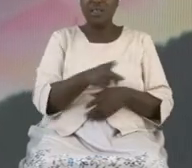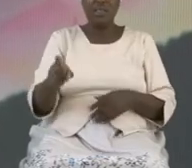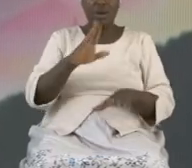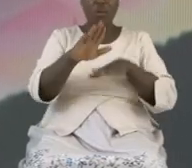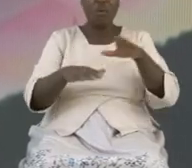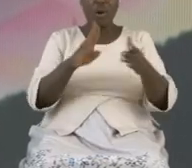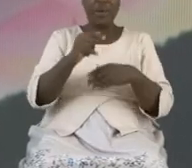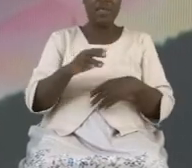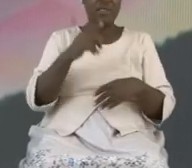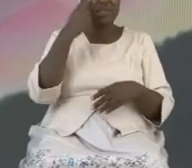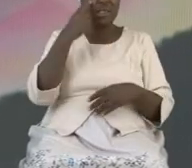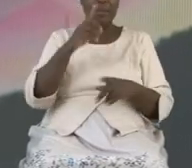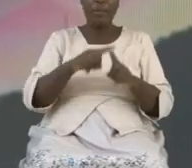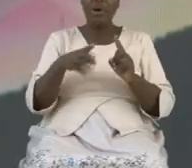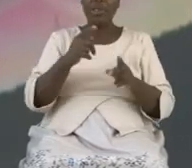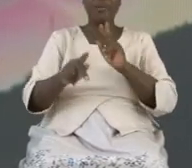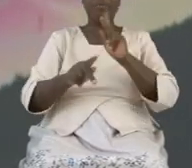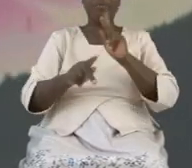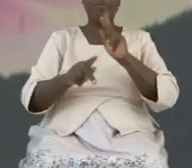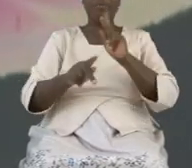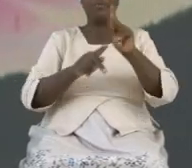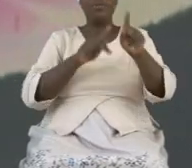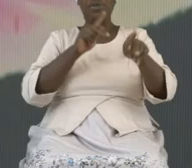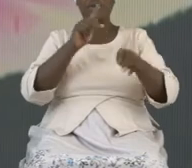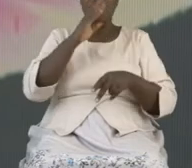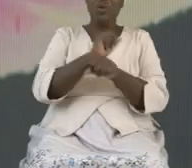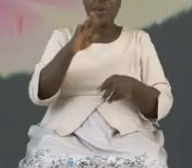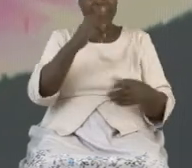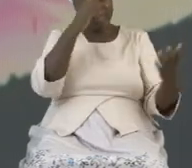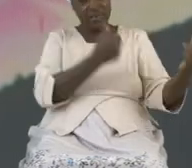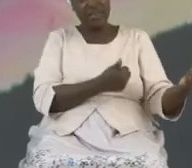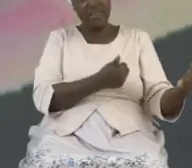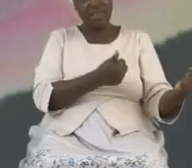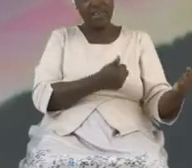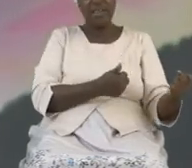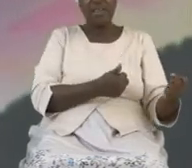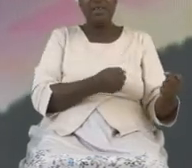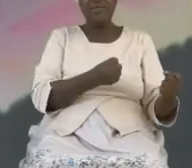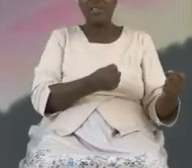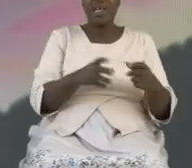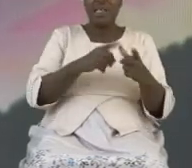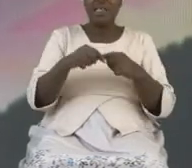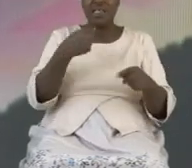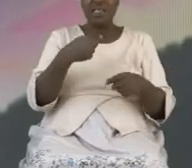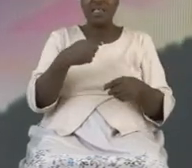the people who are walking by faith, they say, you may do that. I don't walk by that. I walk by